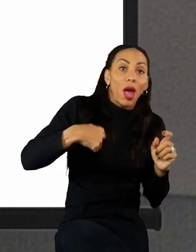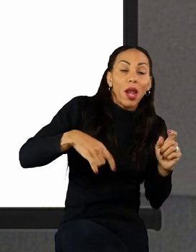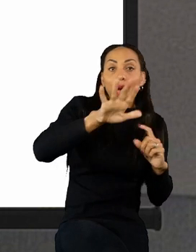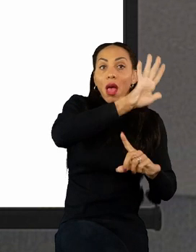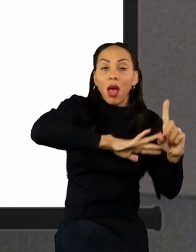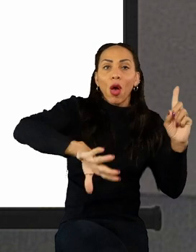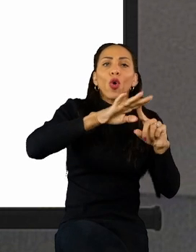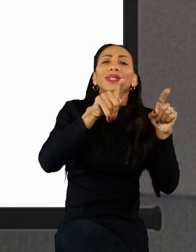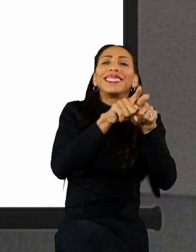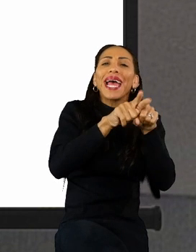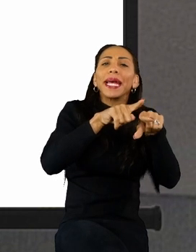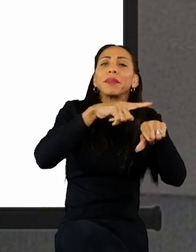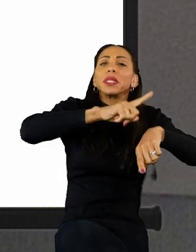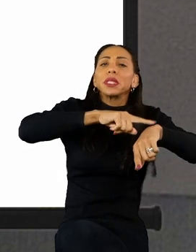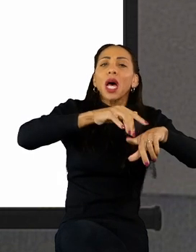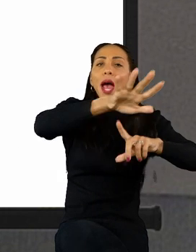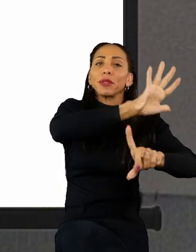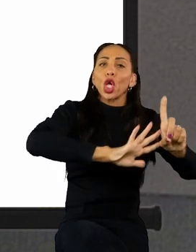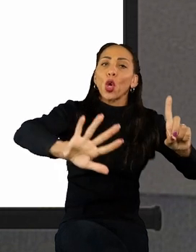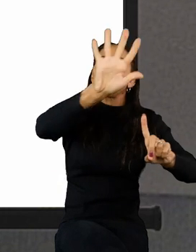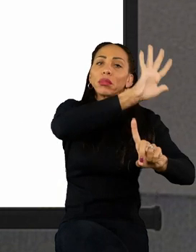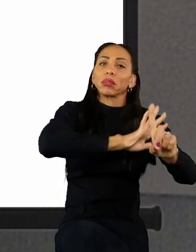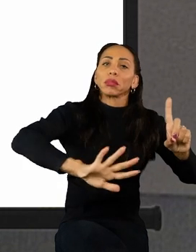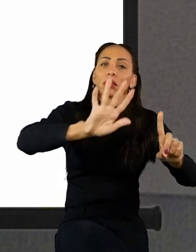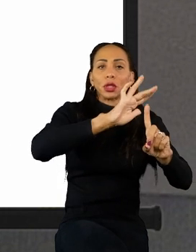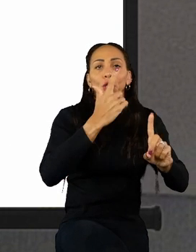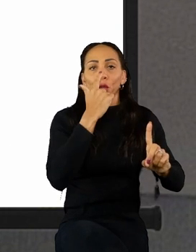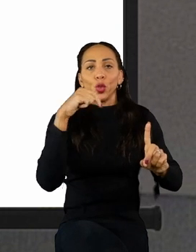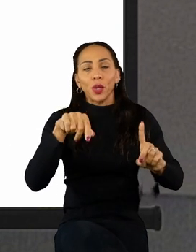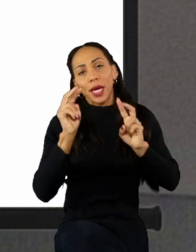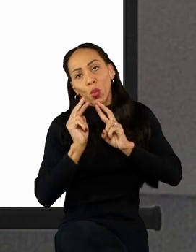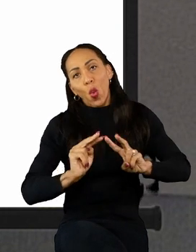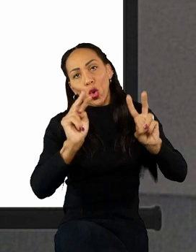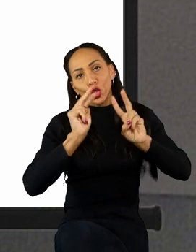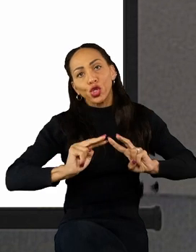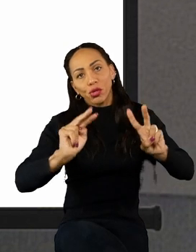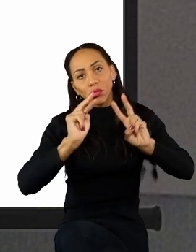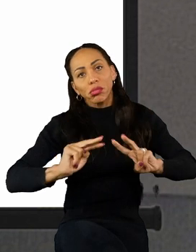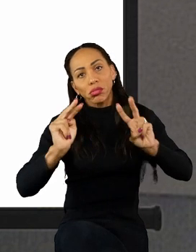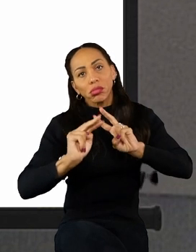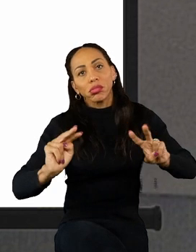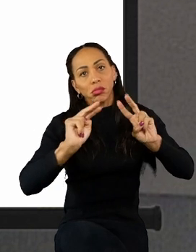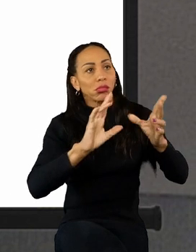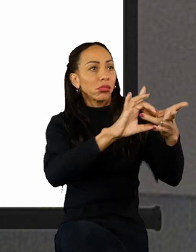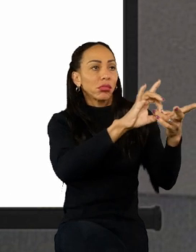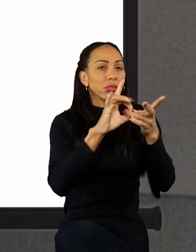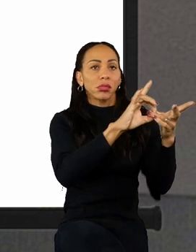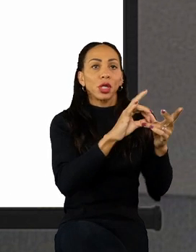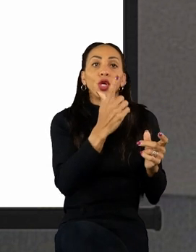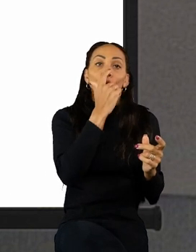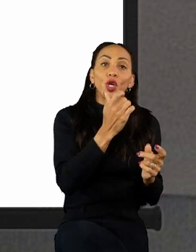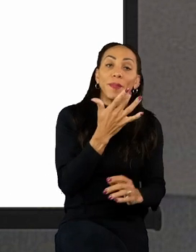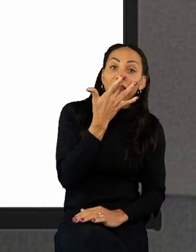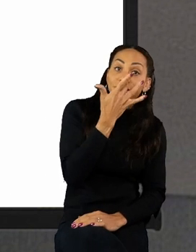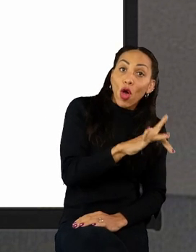yes. there's that as well, that you know, within Hong Kong, there will be a physical present audience and